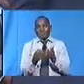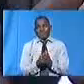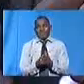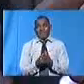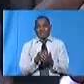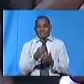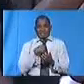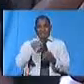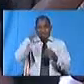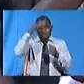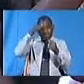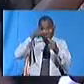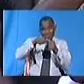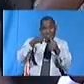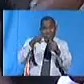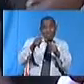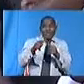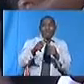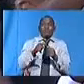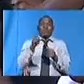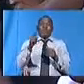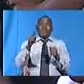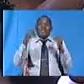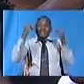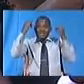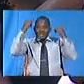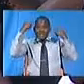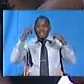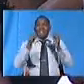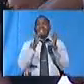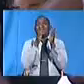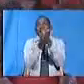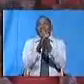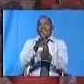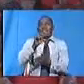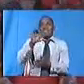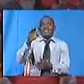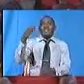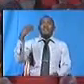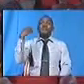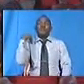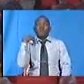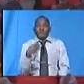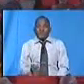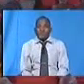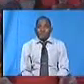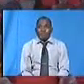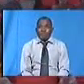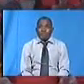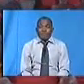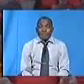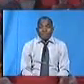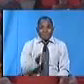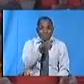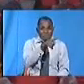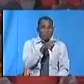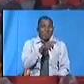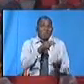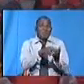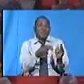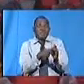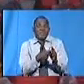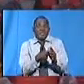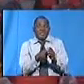I recall when your Lordship Justice Barigbe asked Dr. Farijan that, are you saying that the